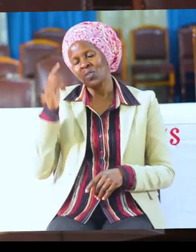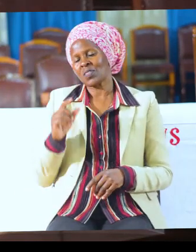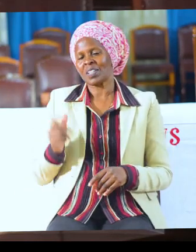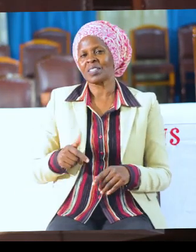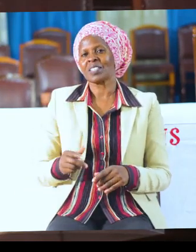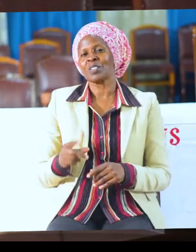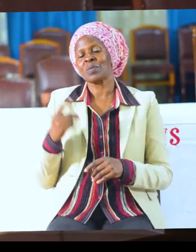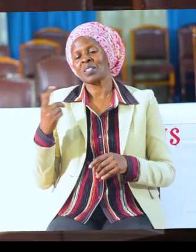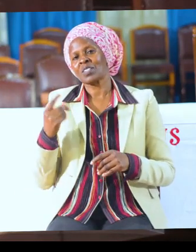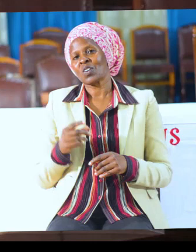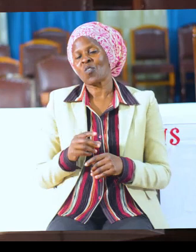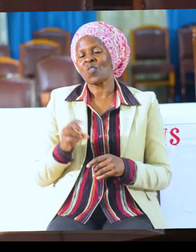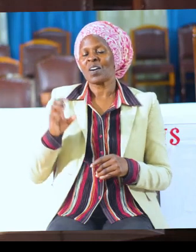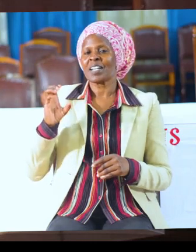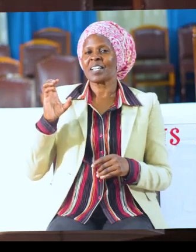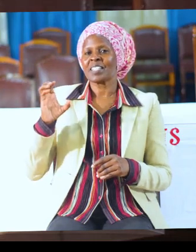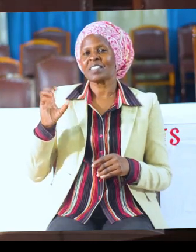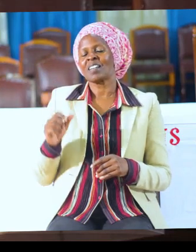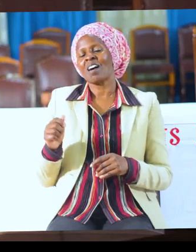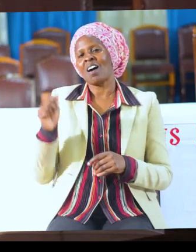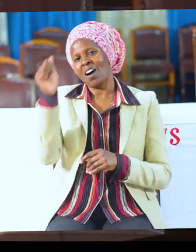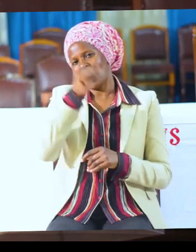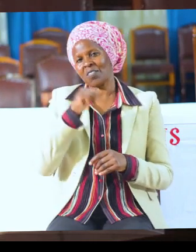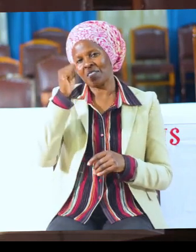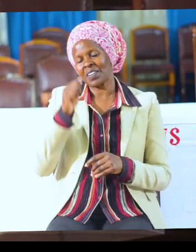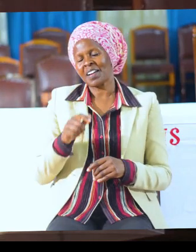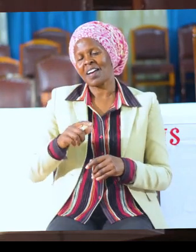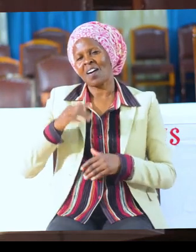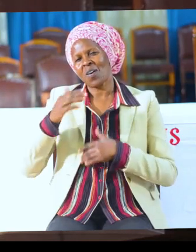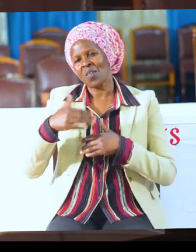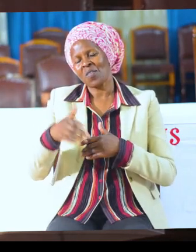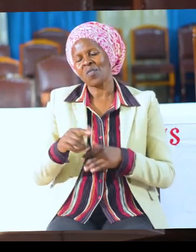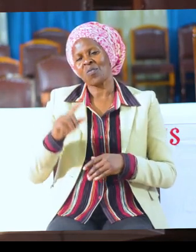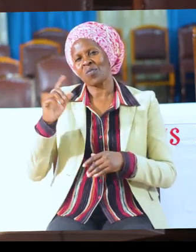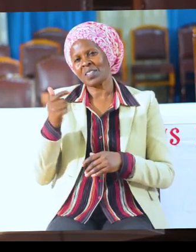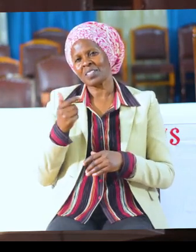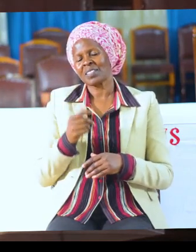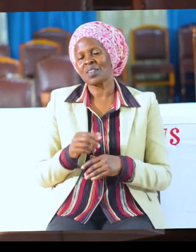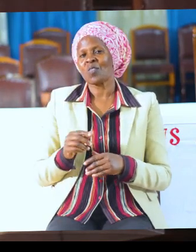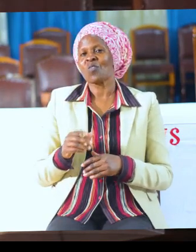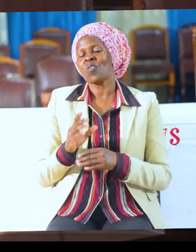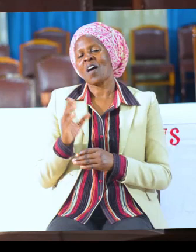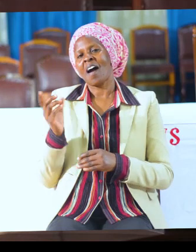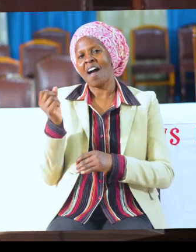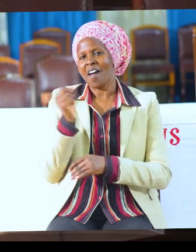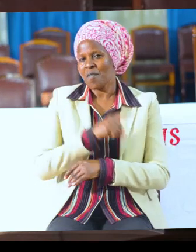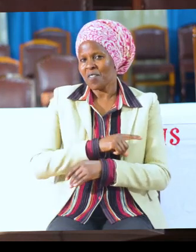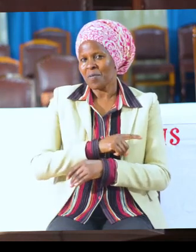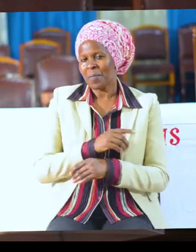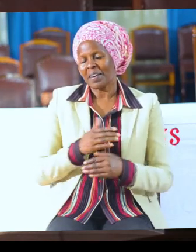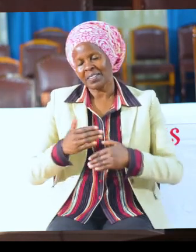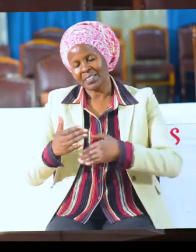as Presbyterian Church of East Africa, because every first Sunday of April has been